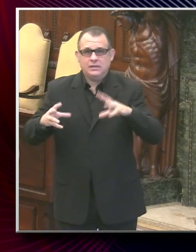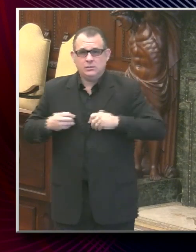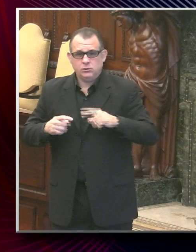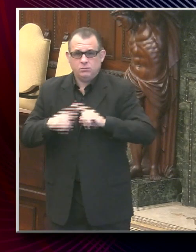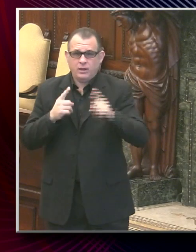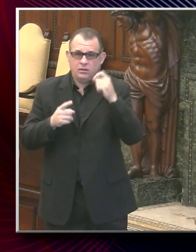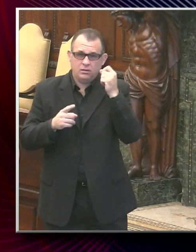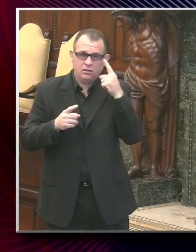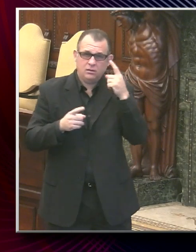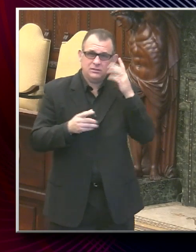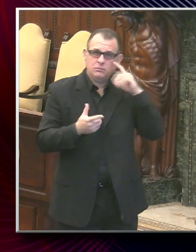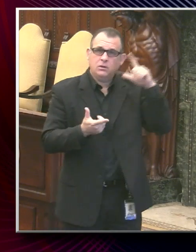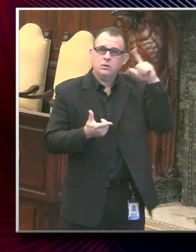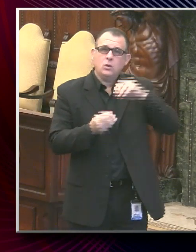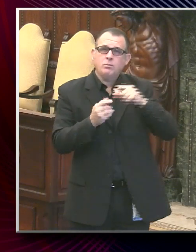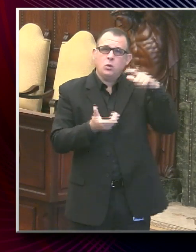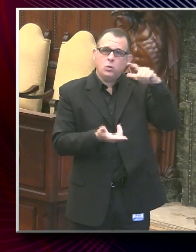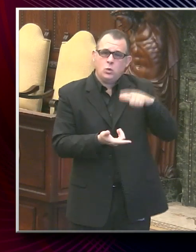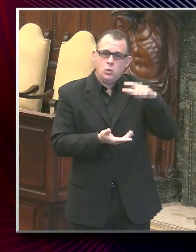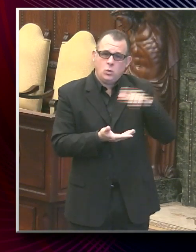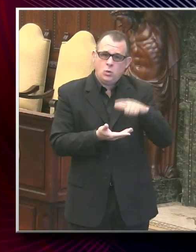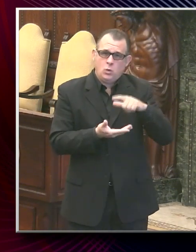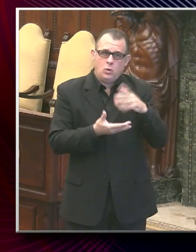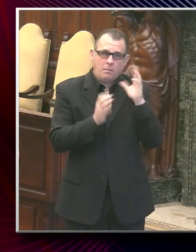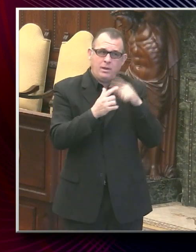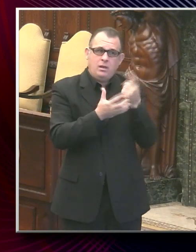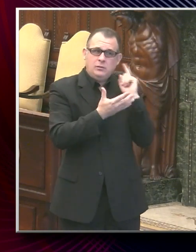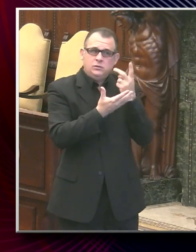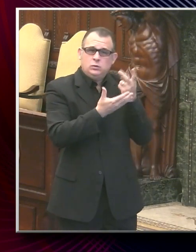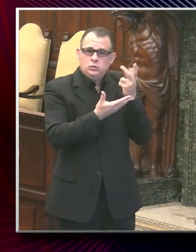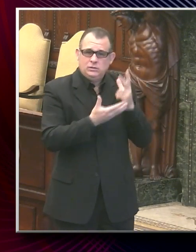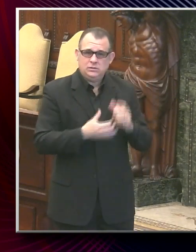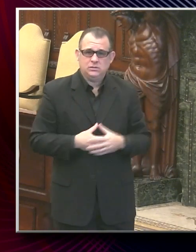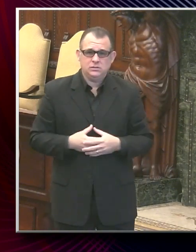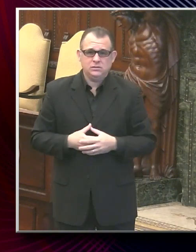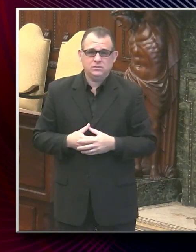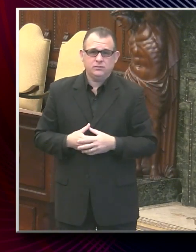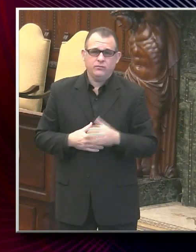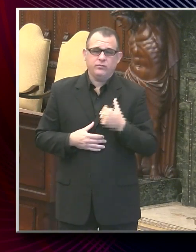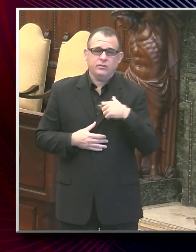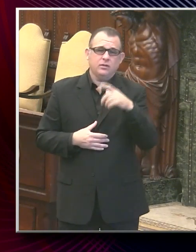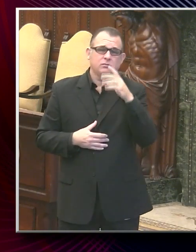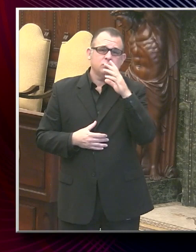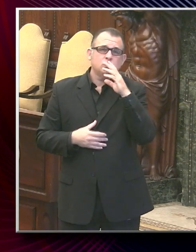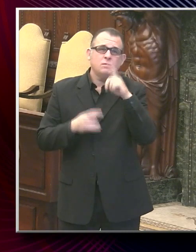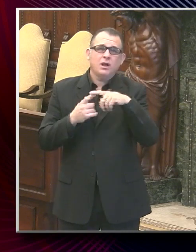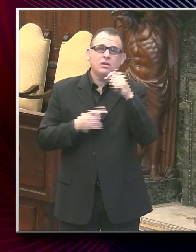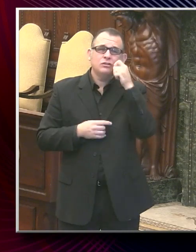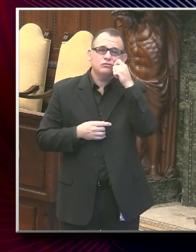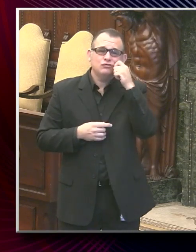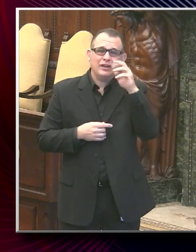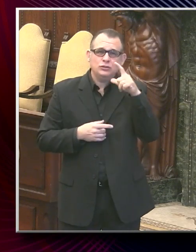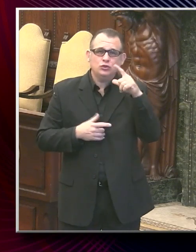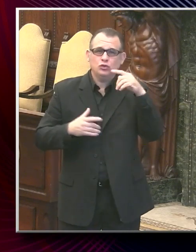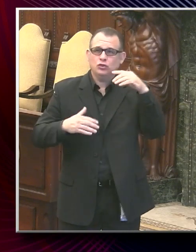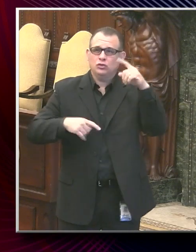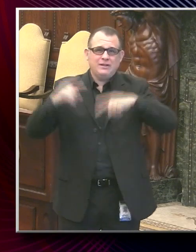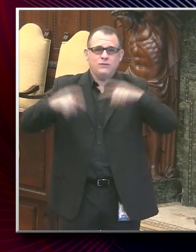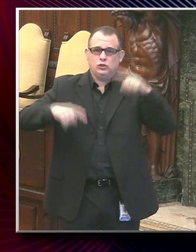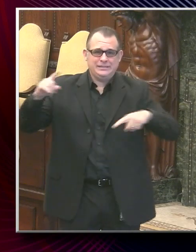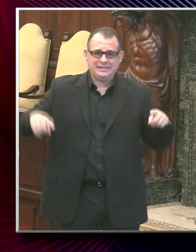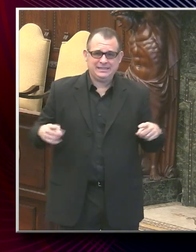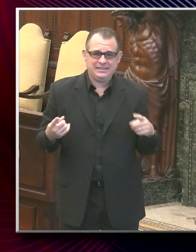ago. I haven't talked for a while about the racial distribution of deaths, but we do know that this infection has caused